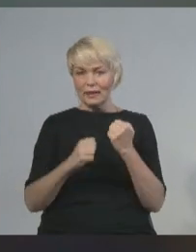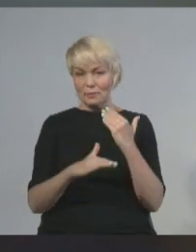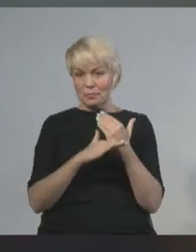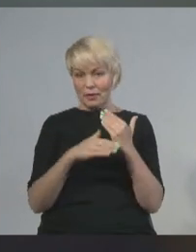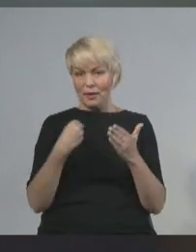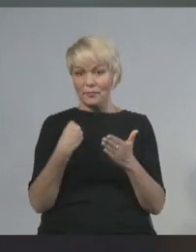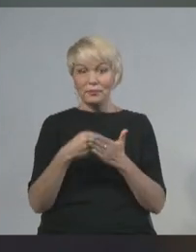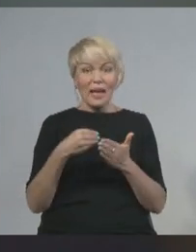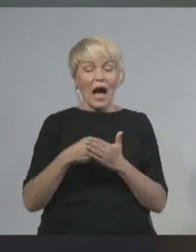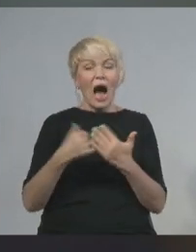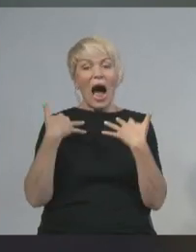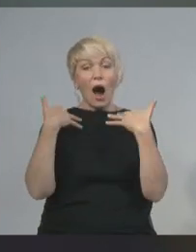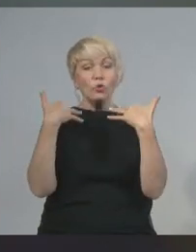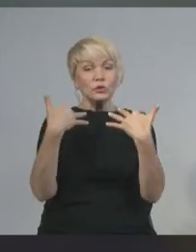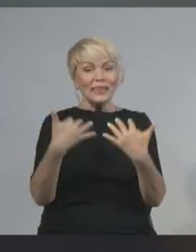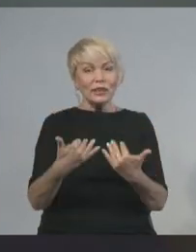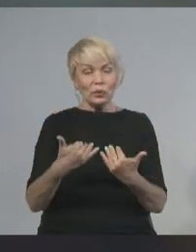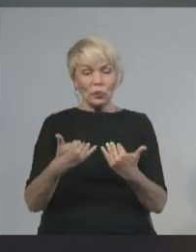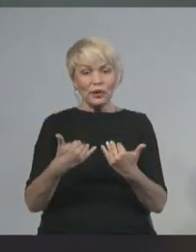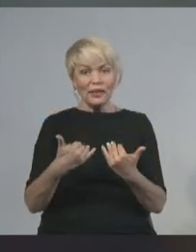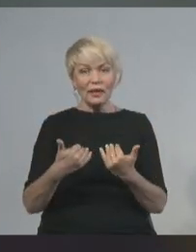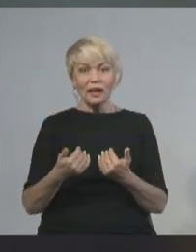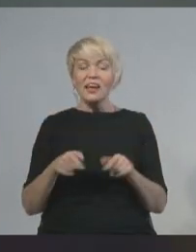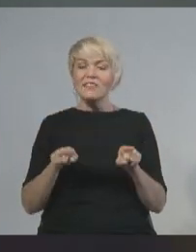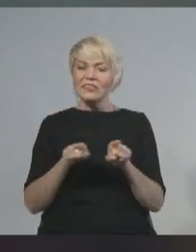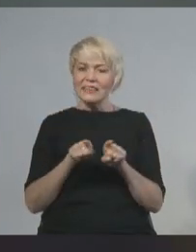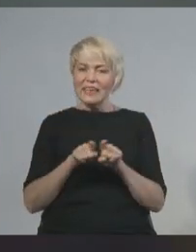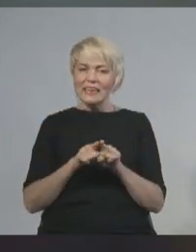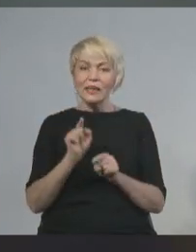support from the audience